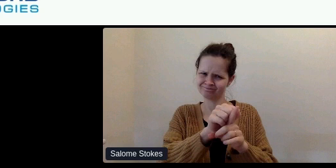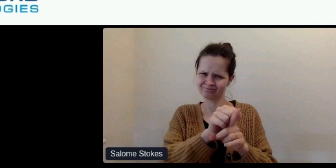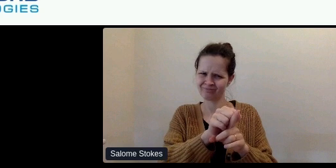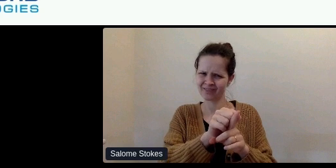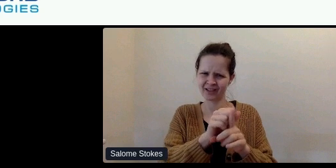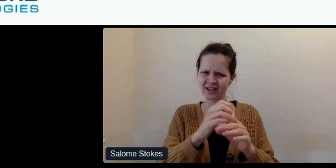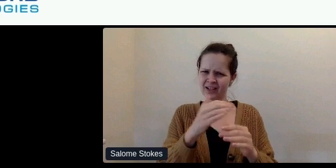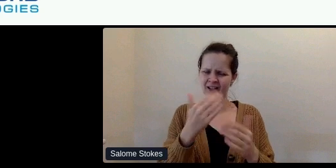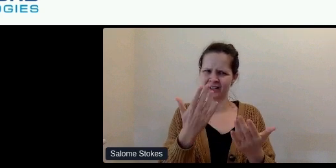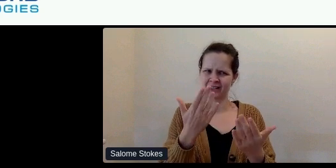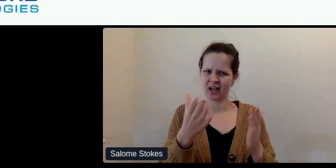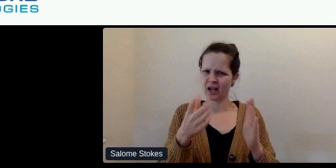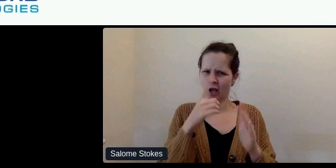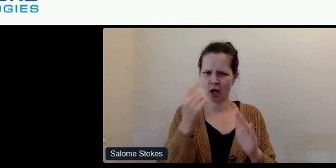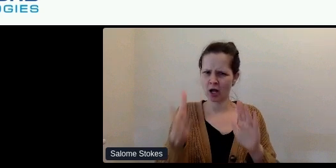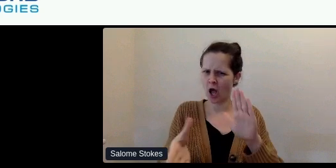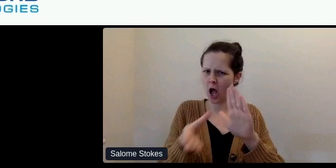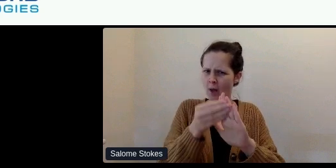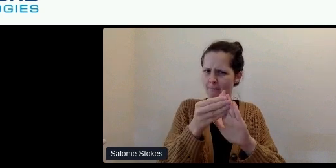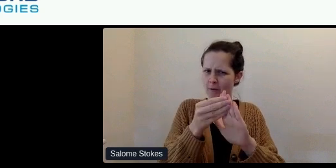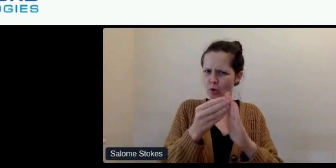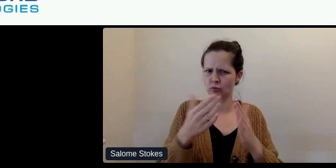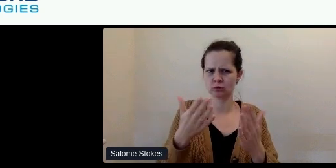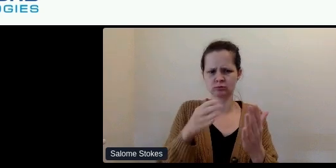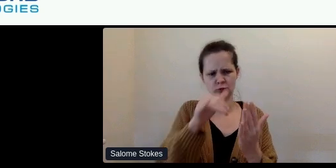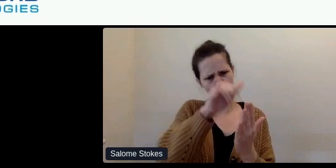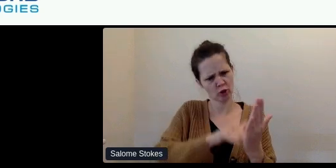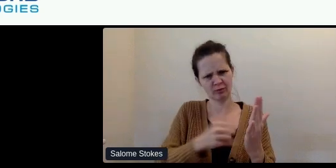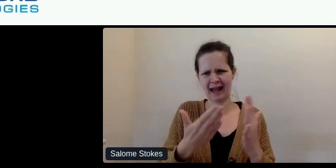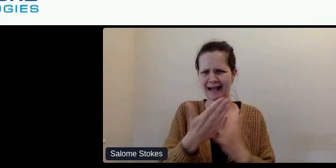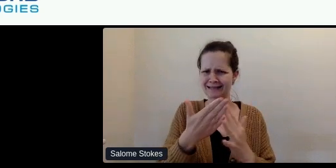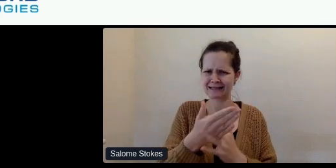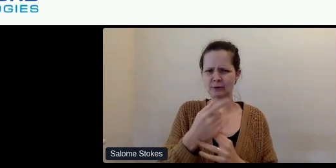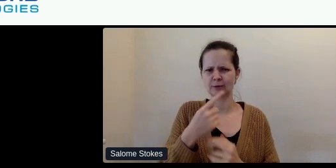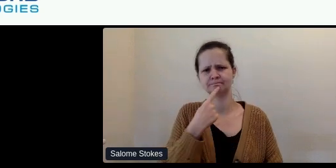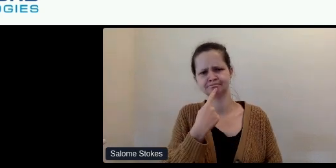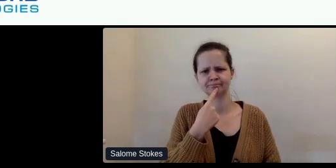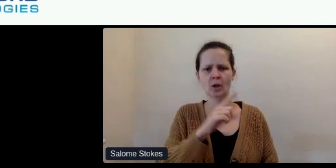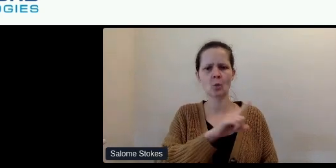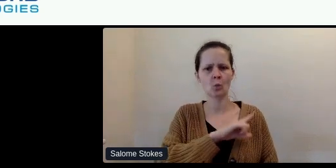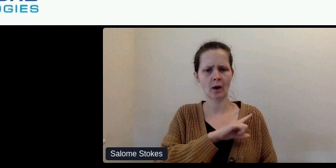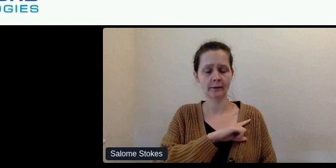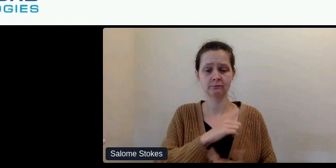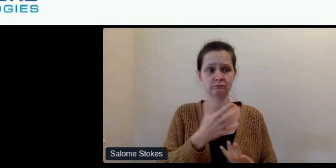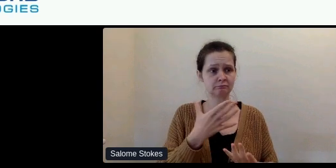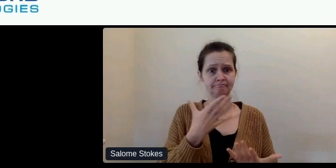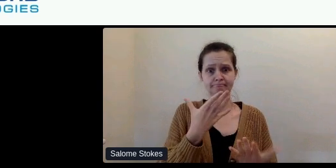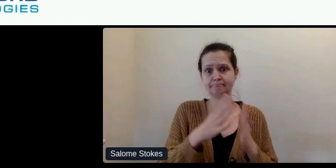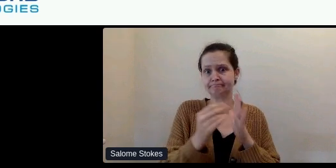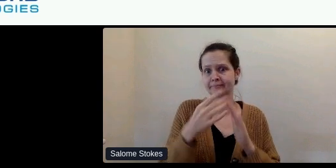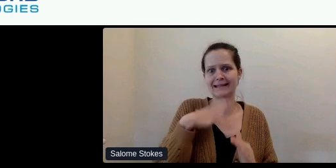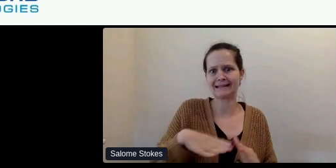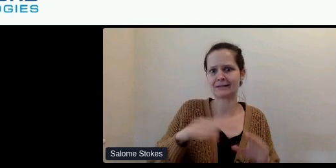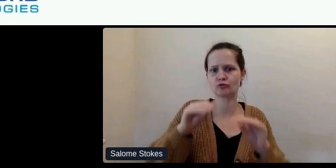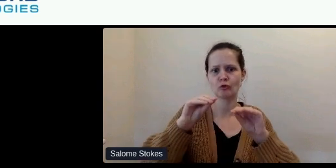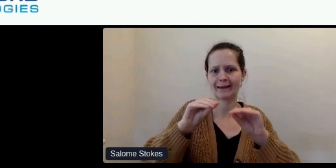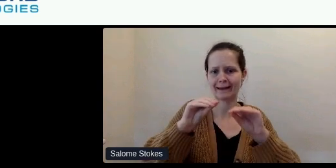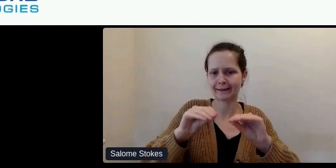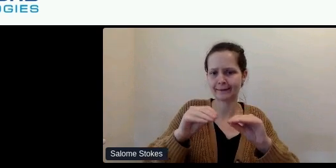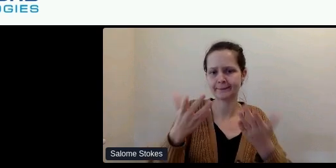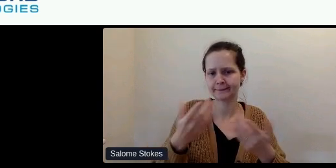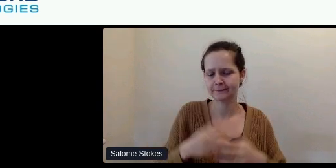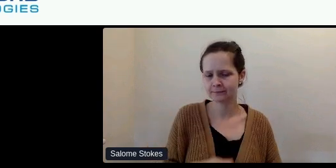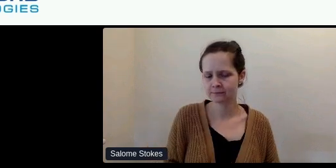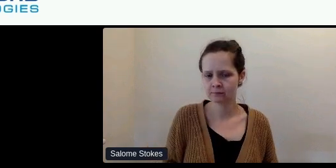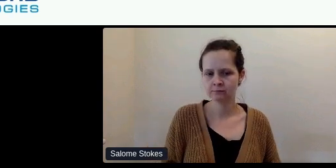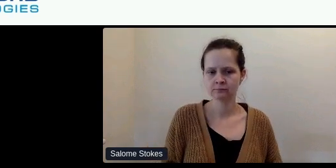with uploading accessible documents? And is there a training need there, for example? Is there a particular part of the business